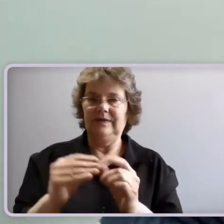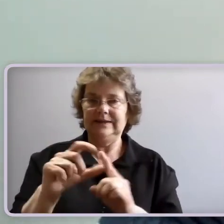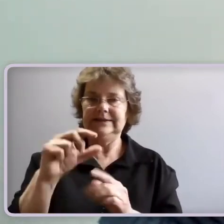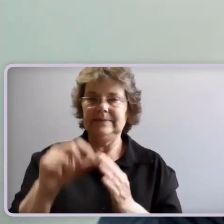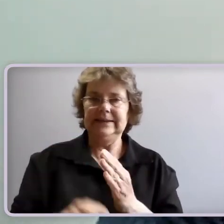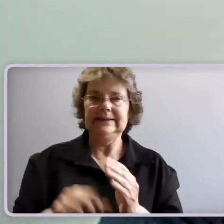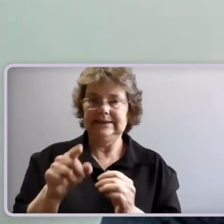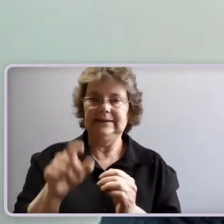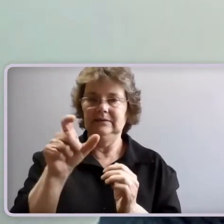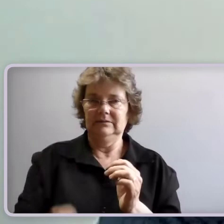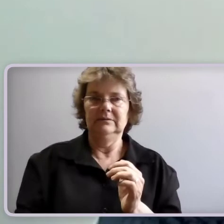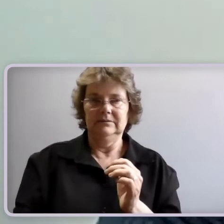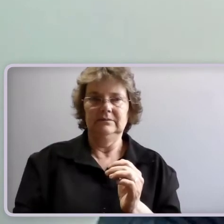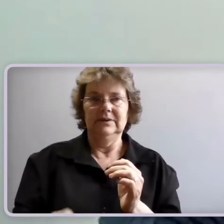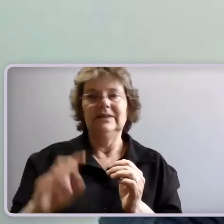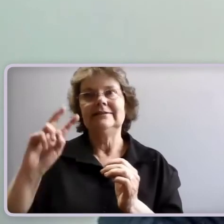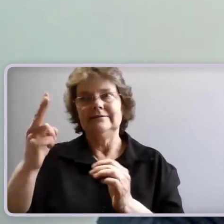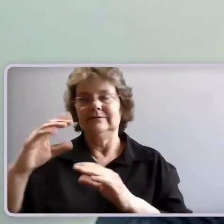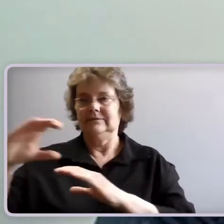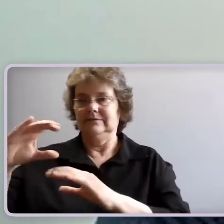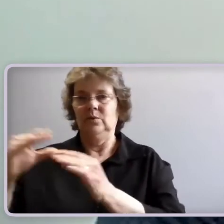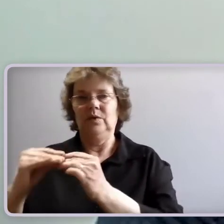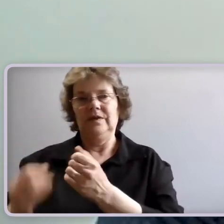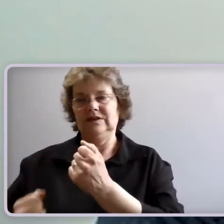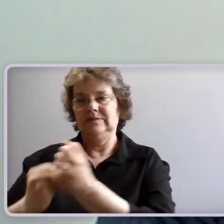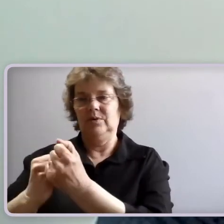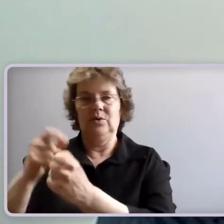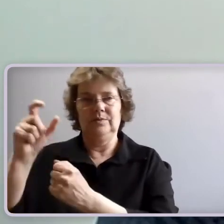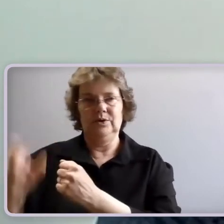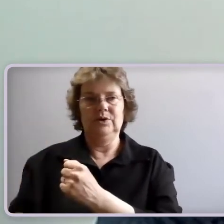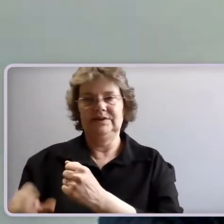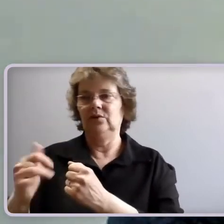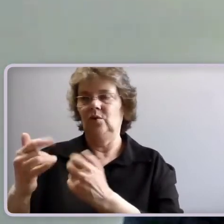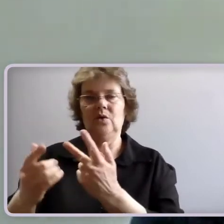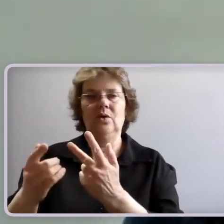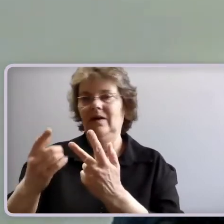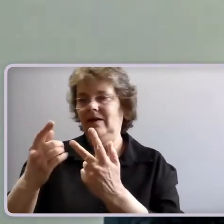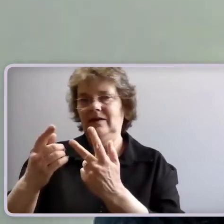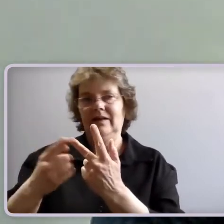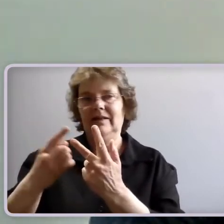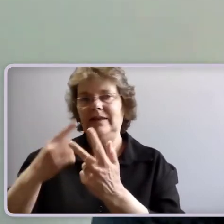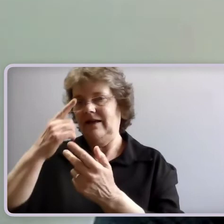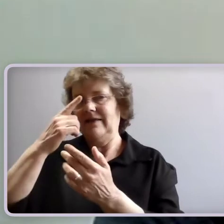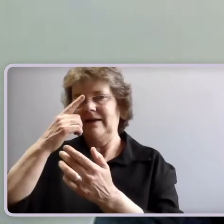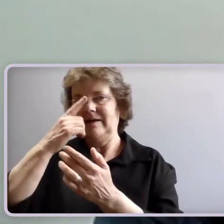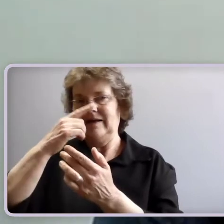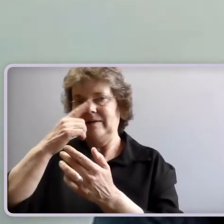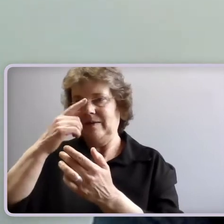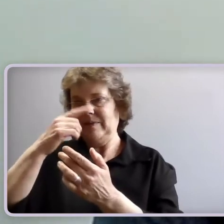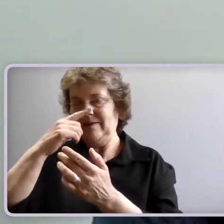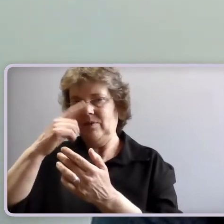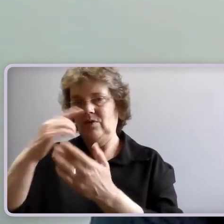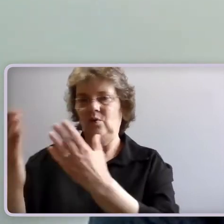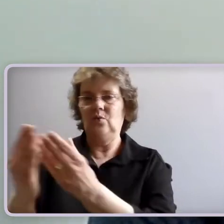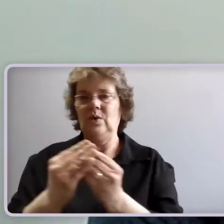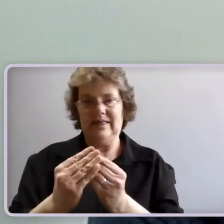the support or the people there to be there to comfort them during the appointment.